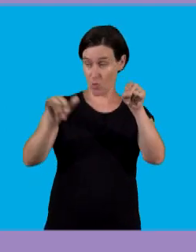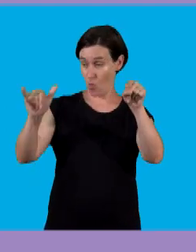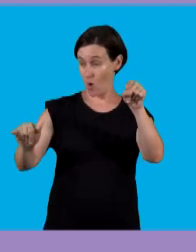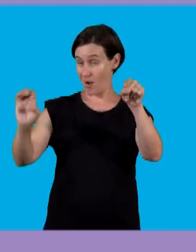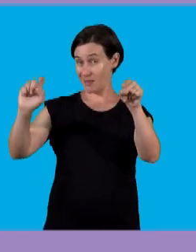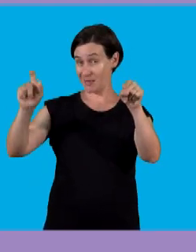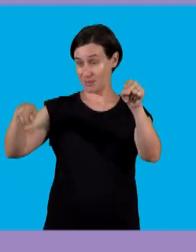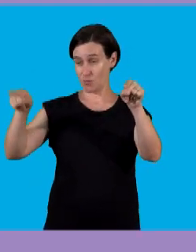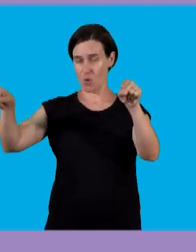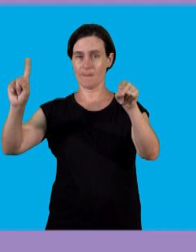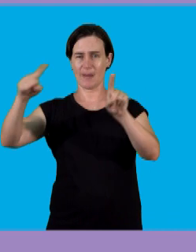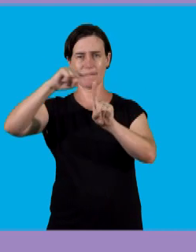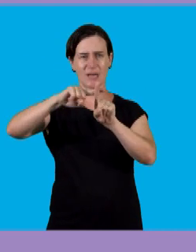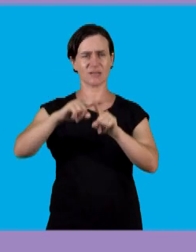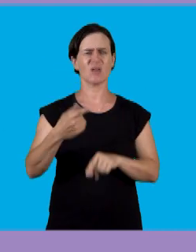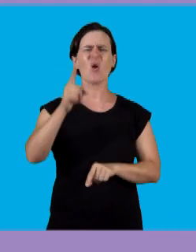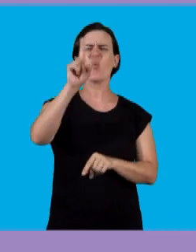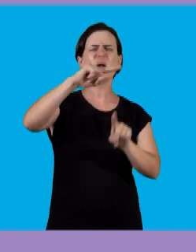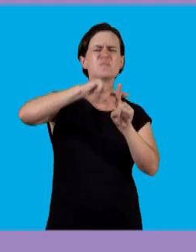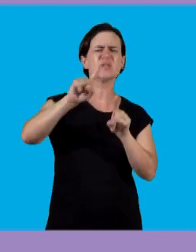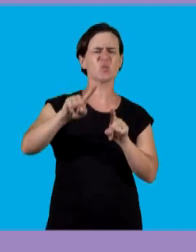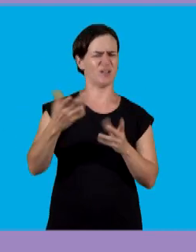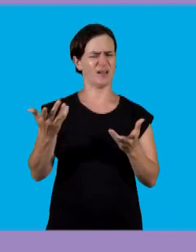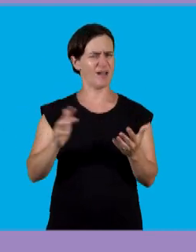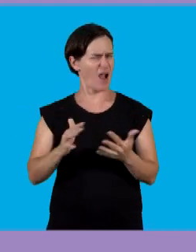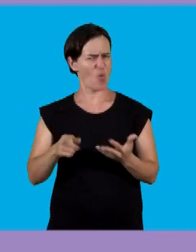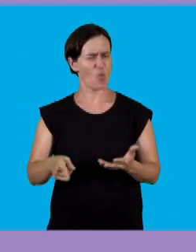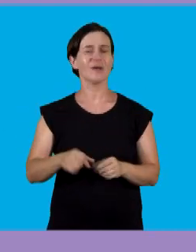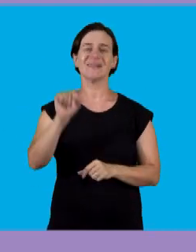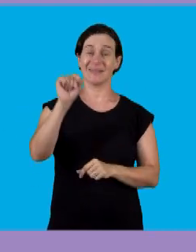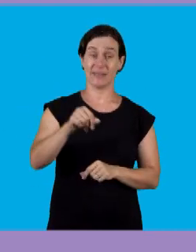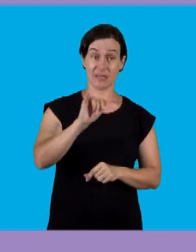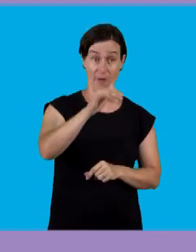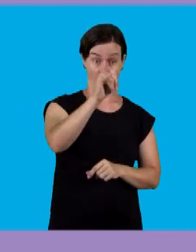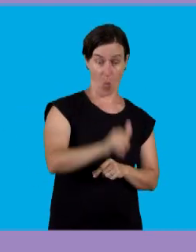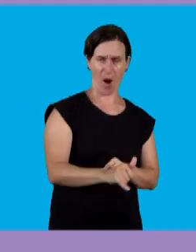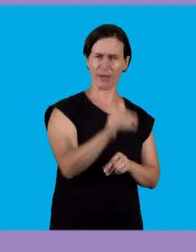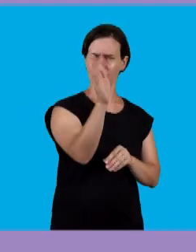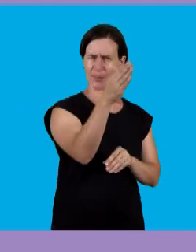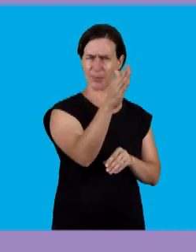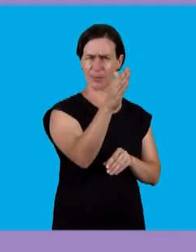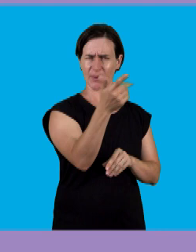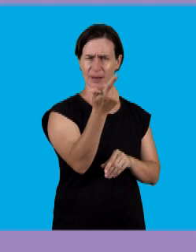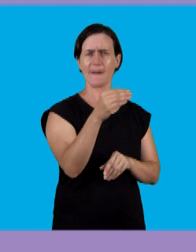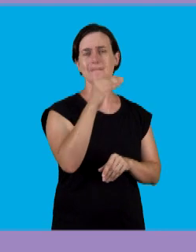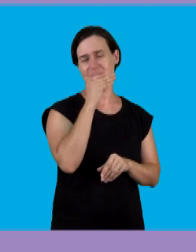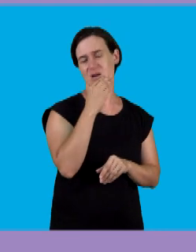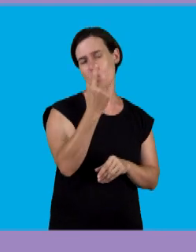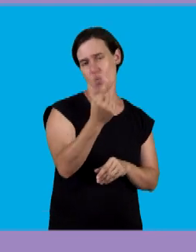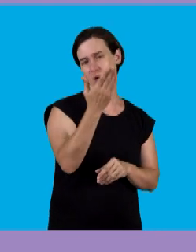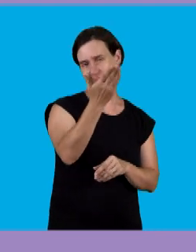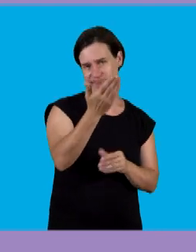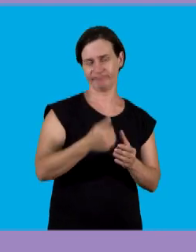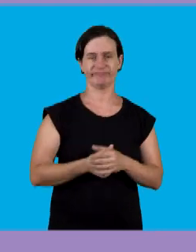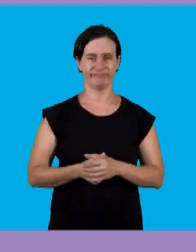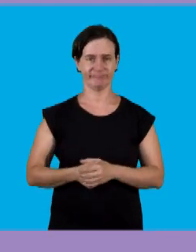do you remember where that 1 plus 1 comes from? Yes, those y values of y variables that we are seeing